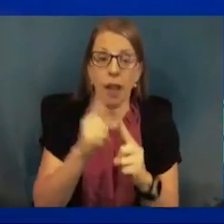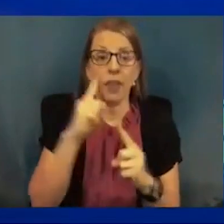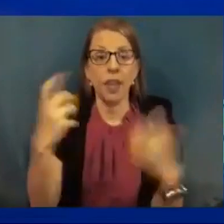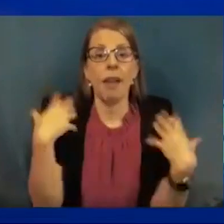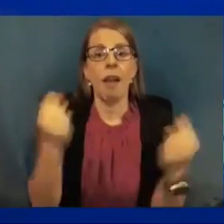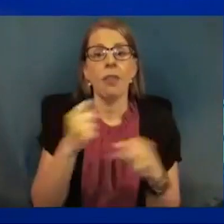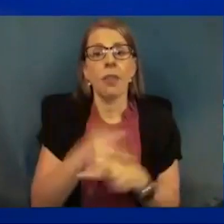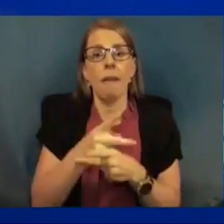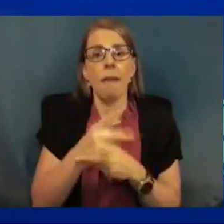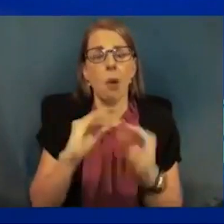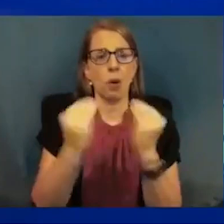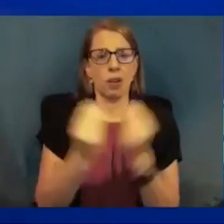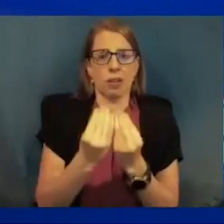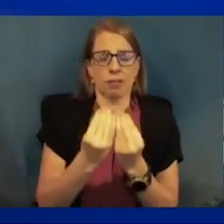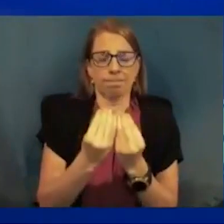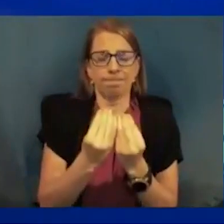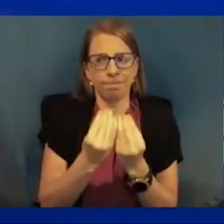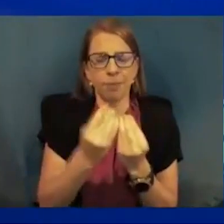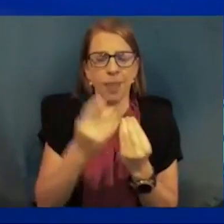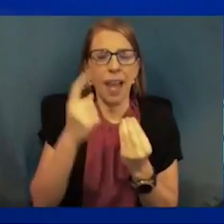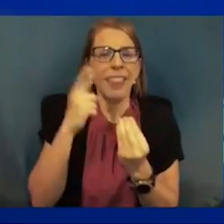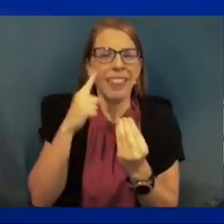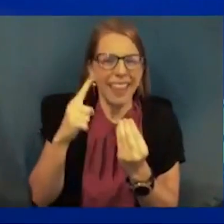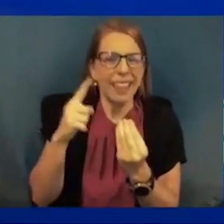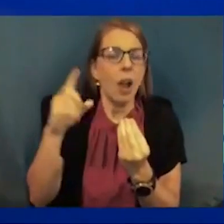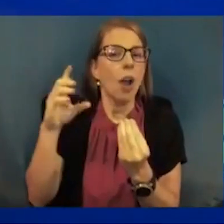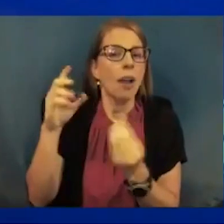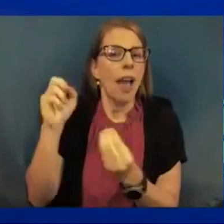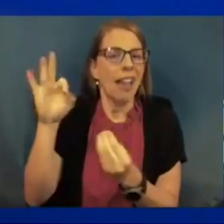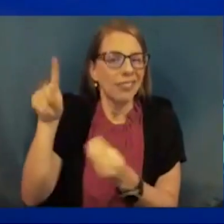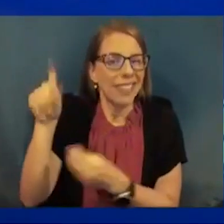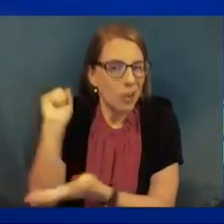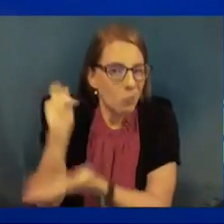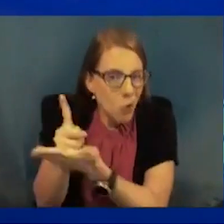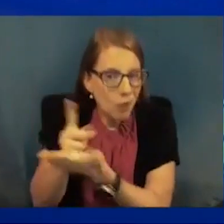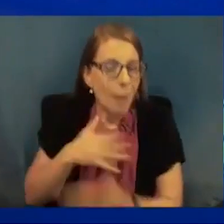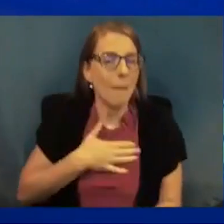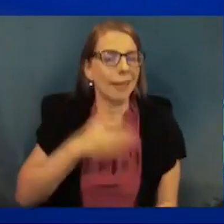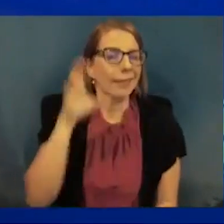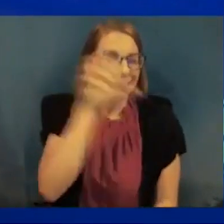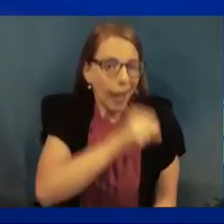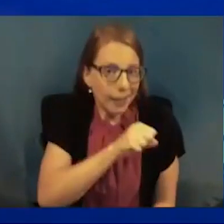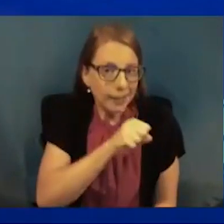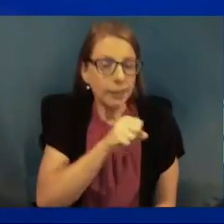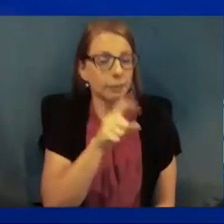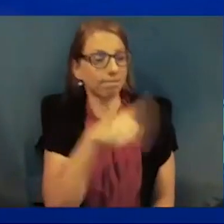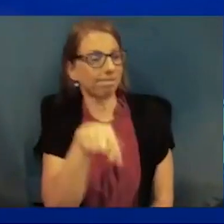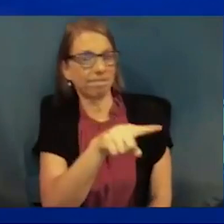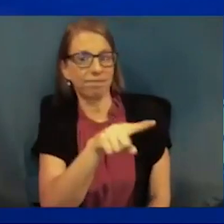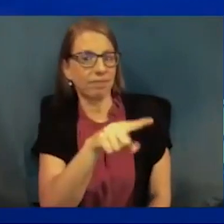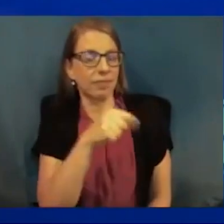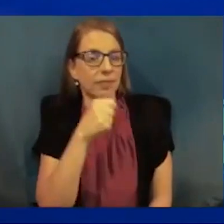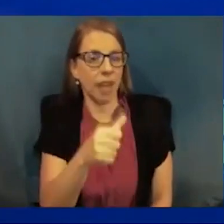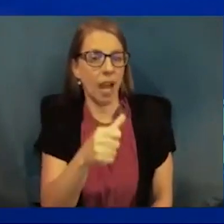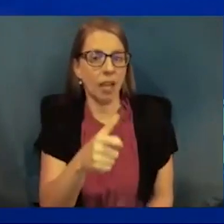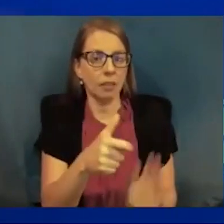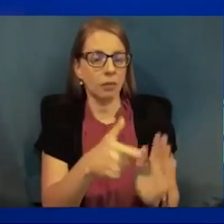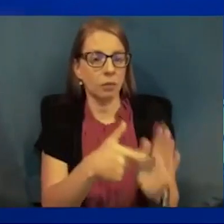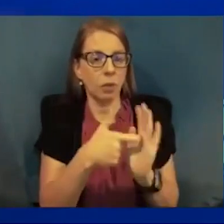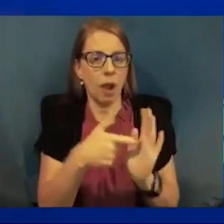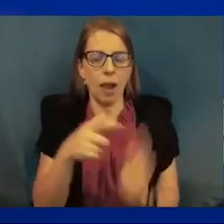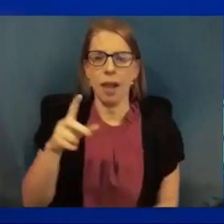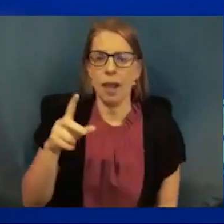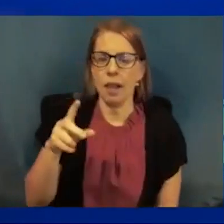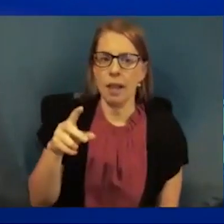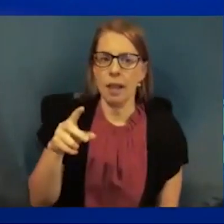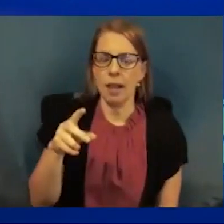you'll watch that once it's FDA approved. My guess is that those that have not, I think only 2 hospitals in Kansas City have made it mandatory so